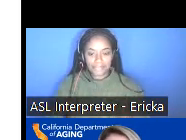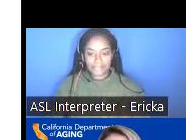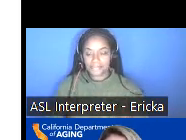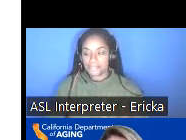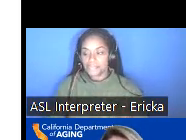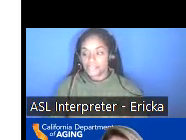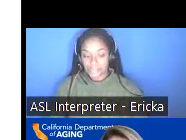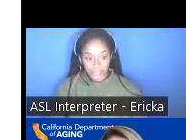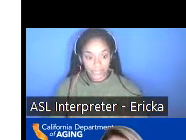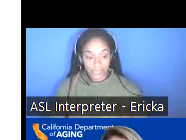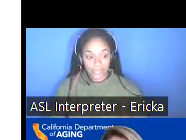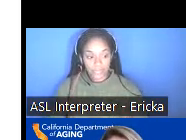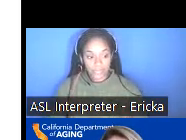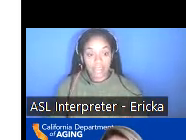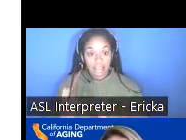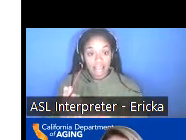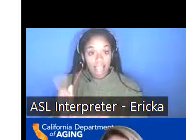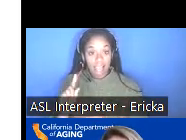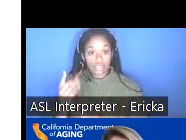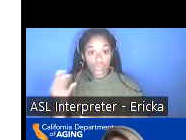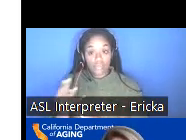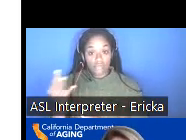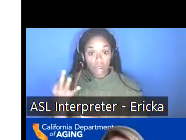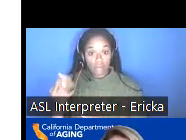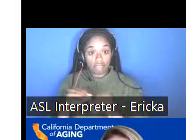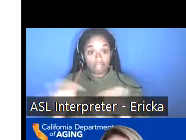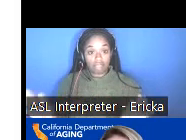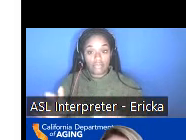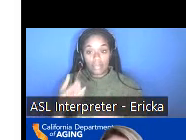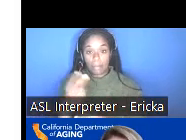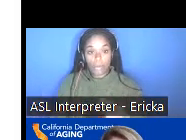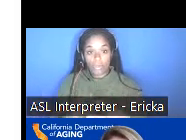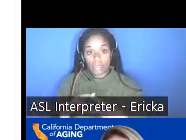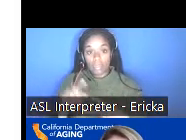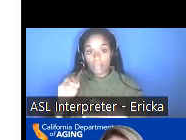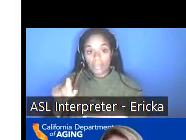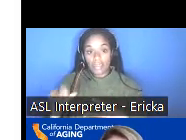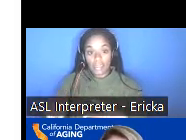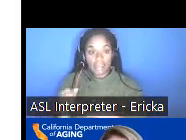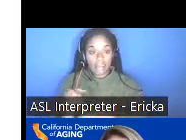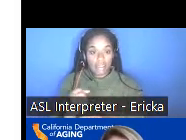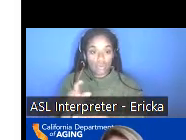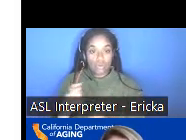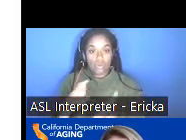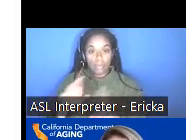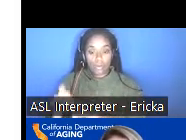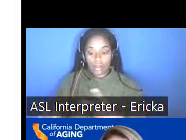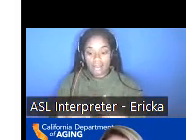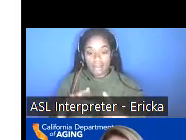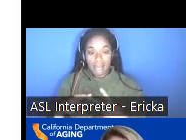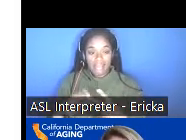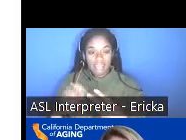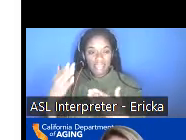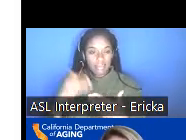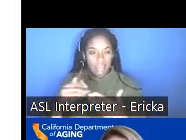So as you all know, last Friday, we released both the MPA annual report and our next round of initiatives. And I'm going to